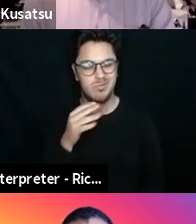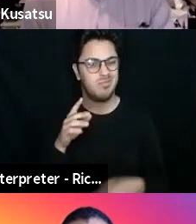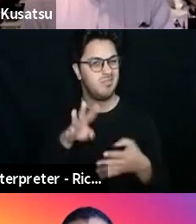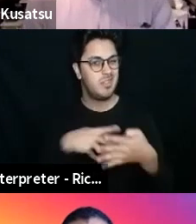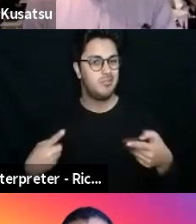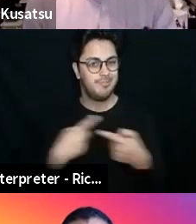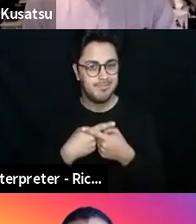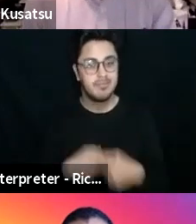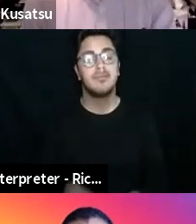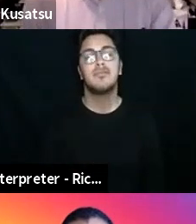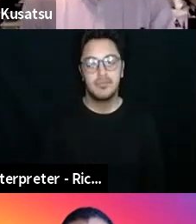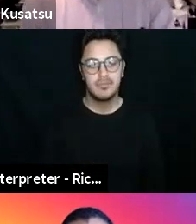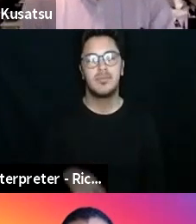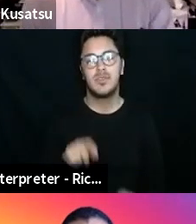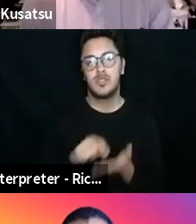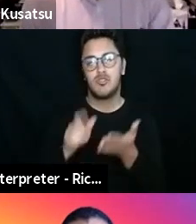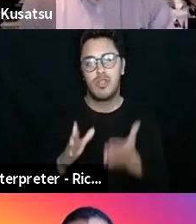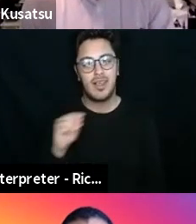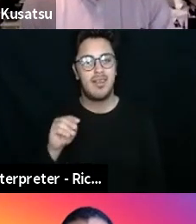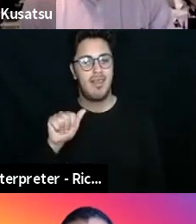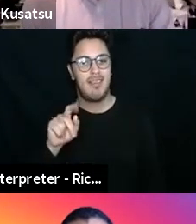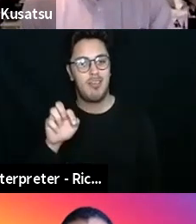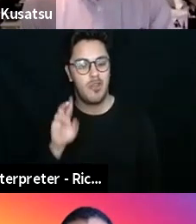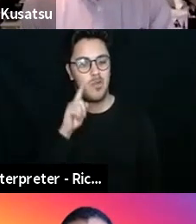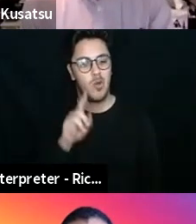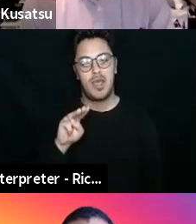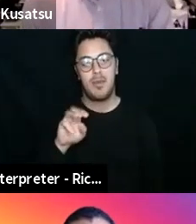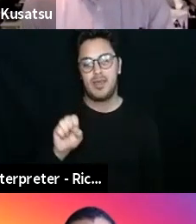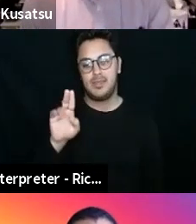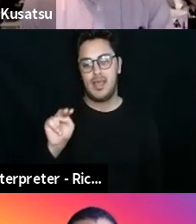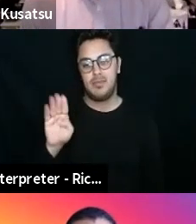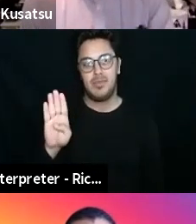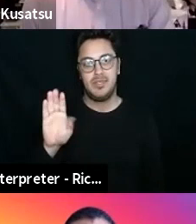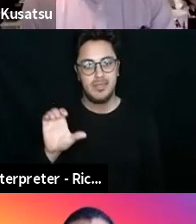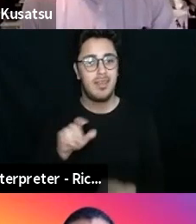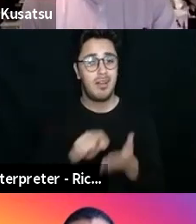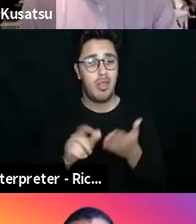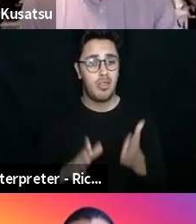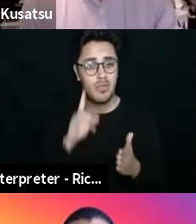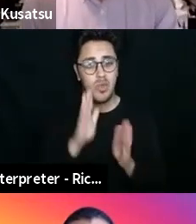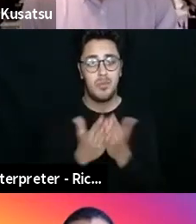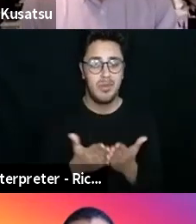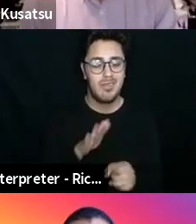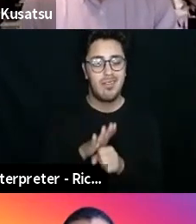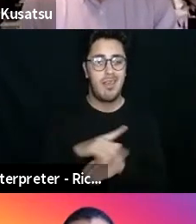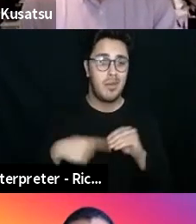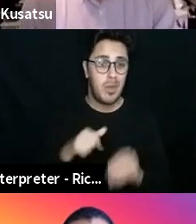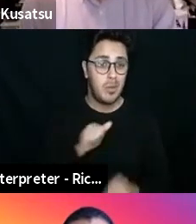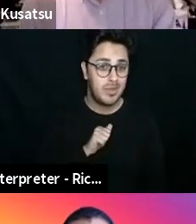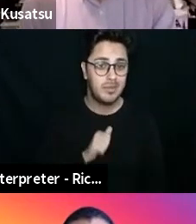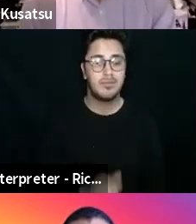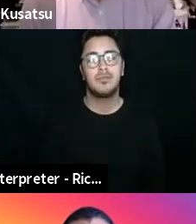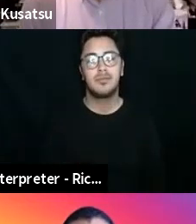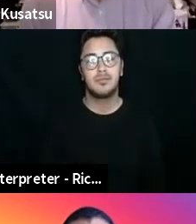is a journalist and an anchor for MSNBC and NBC News and author of the book, Enough About Me, The